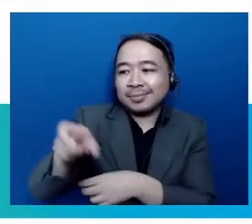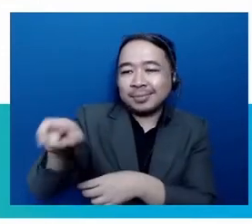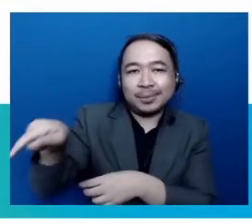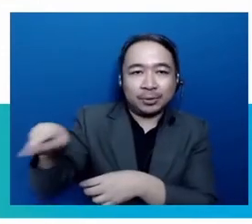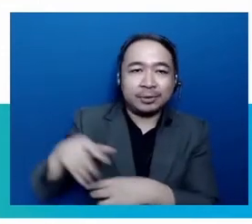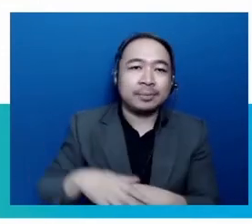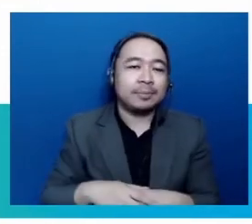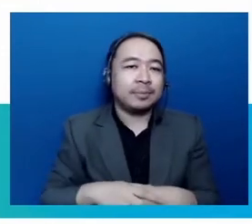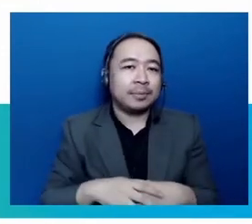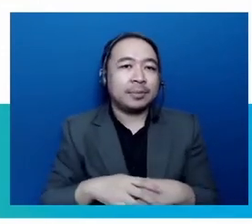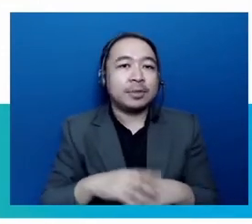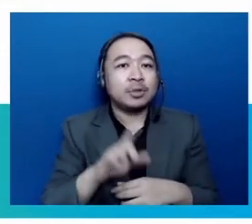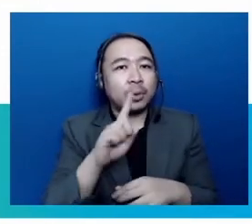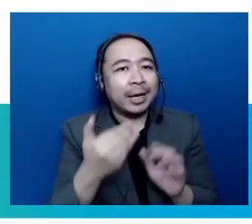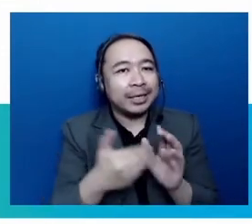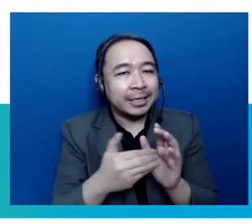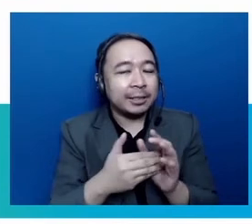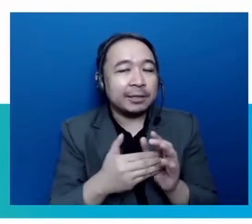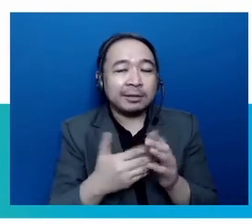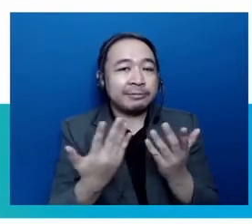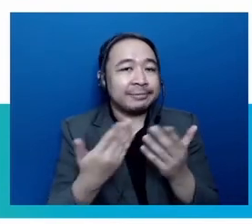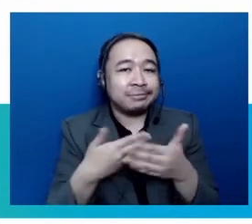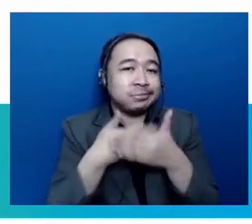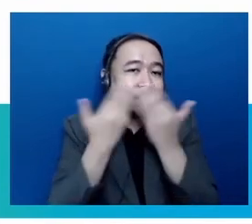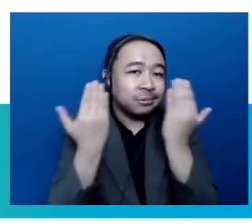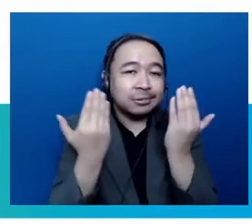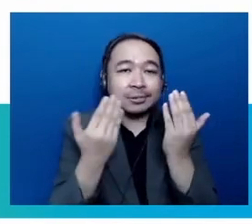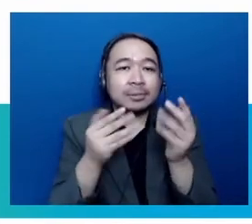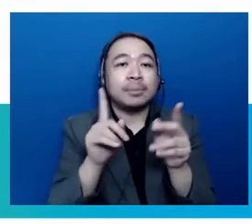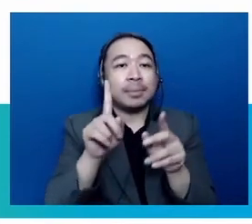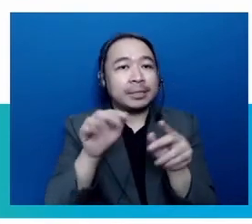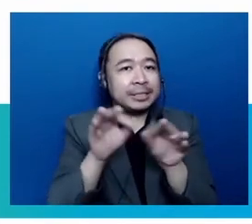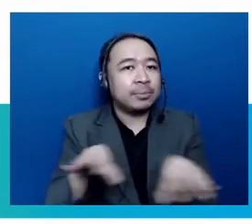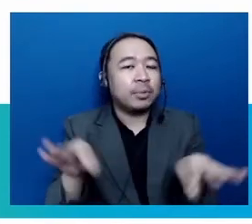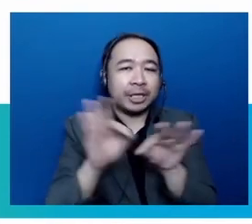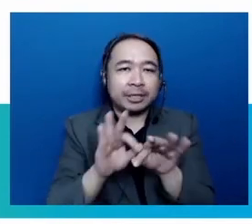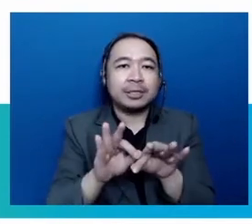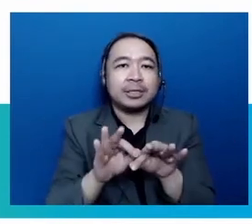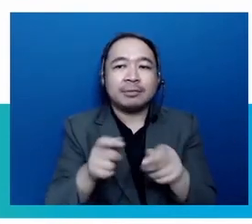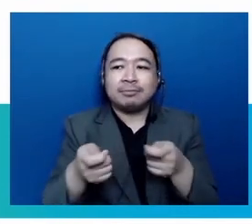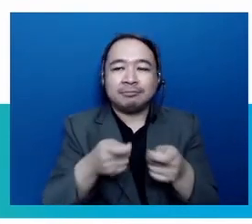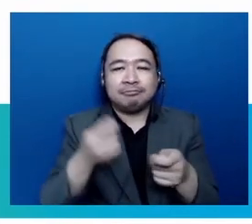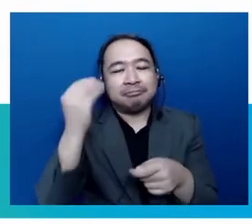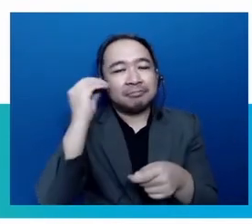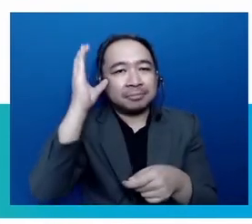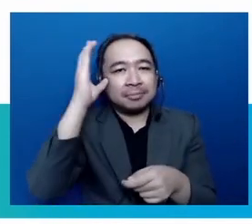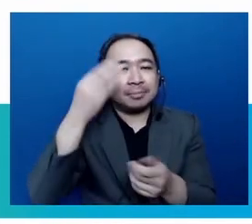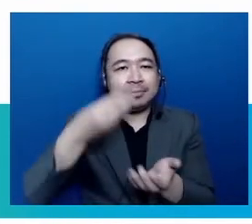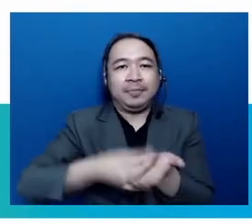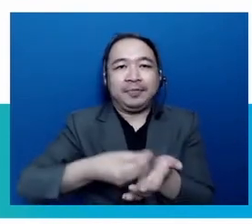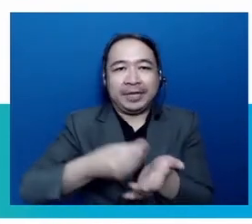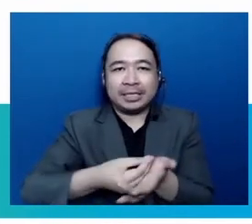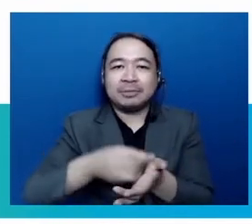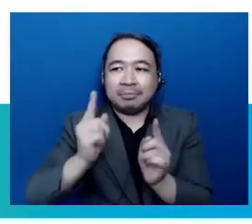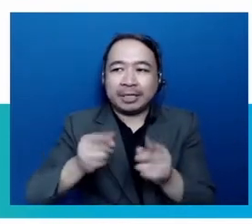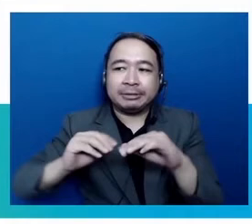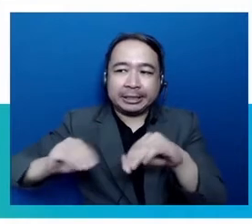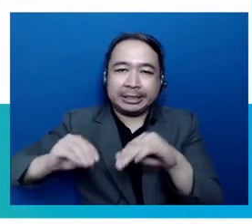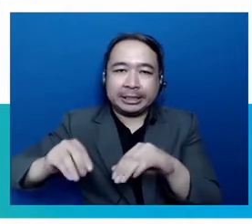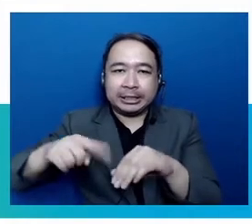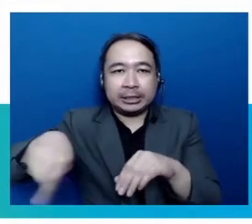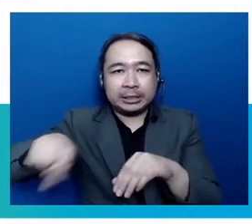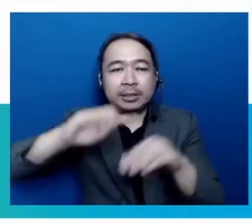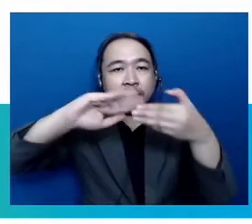lack, but still the importance of financial literacy. The other one is